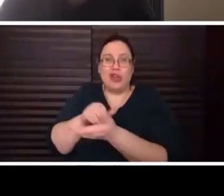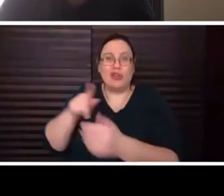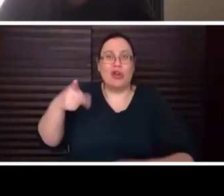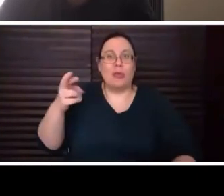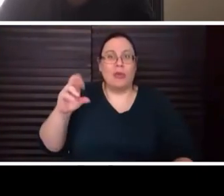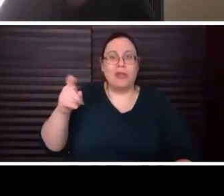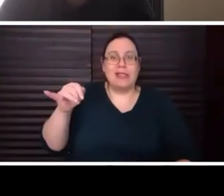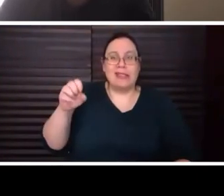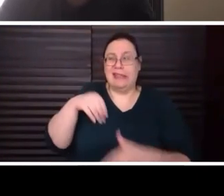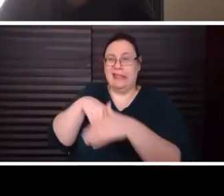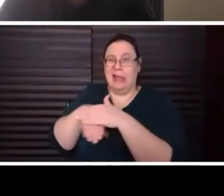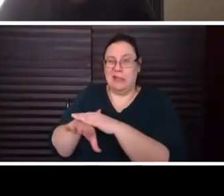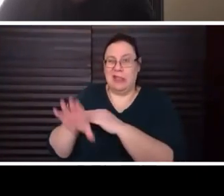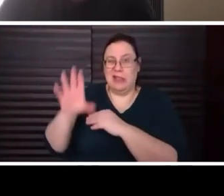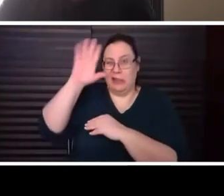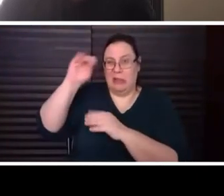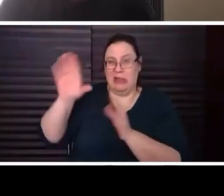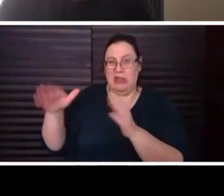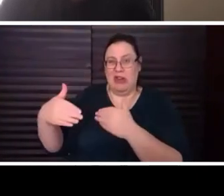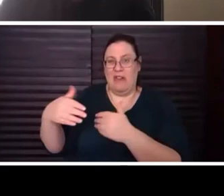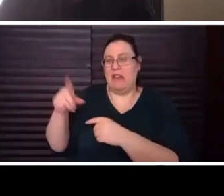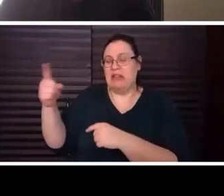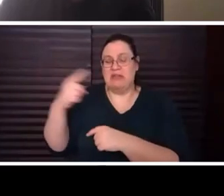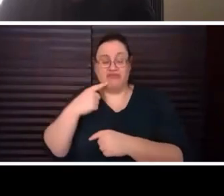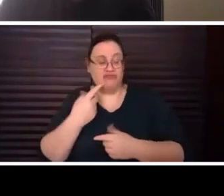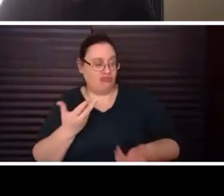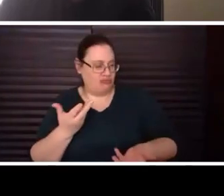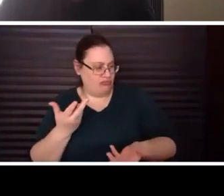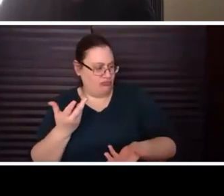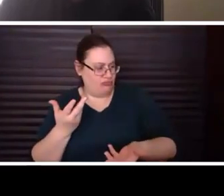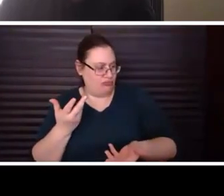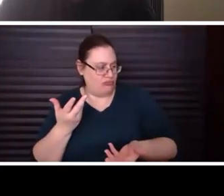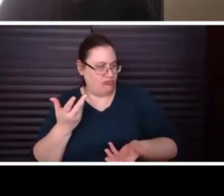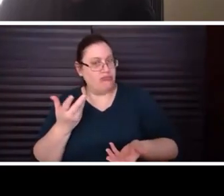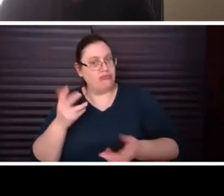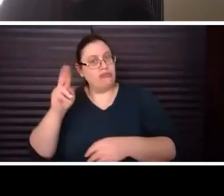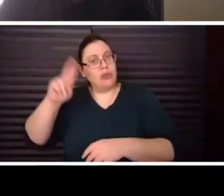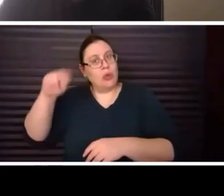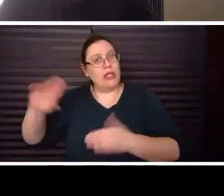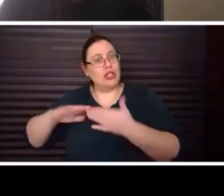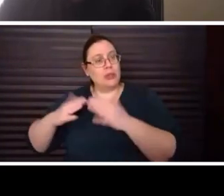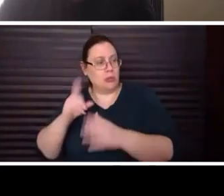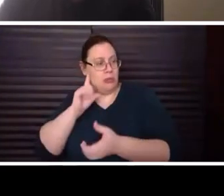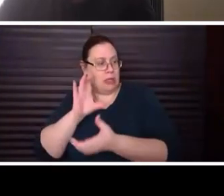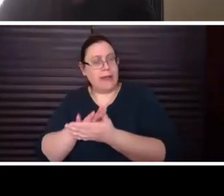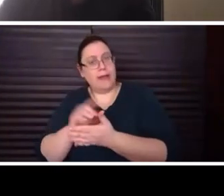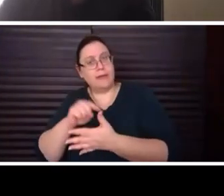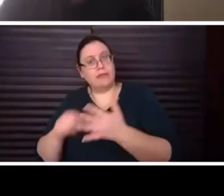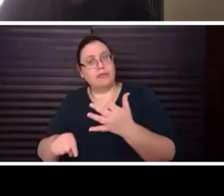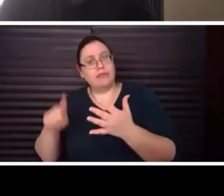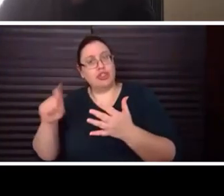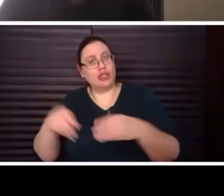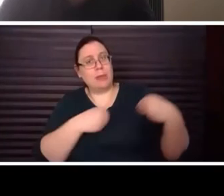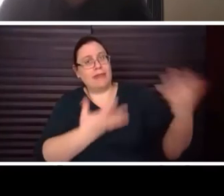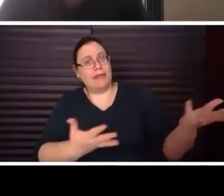to his office and he says, you know, the Norwegian community believes these things should be provided